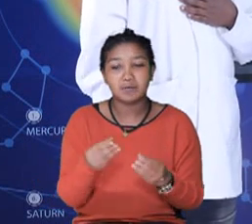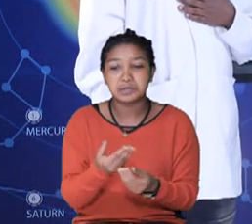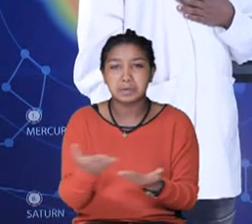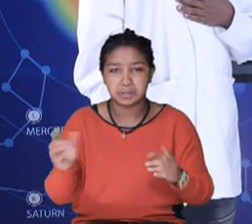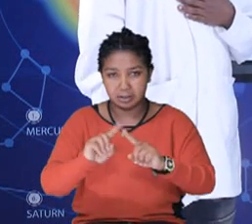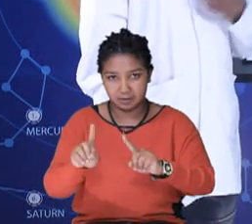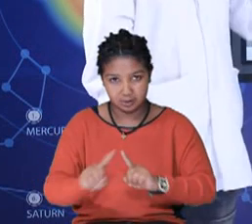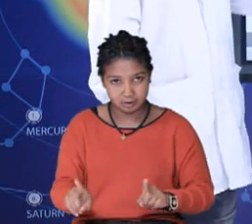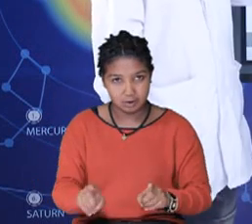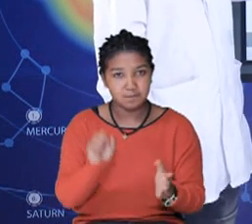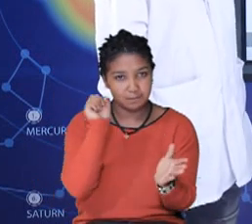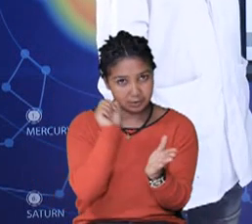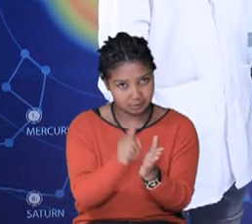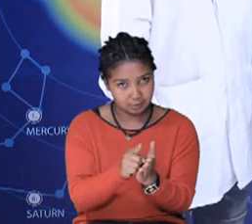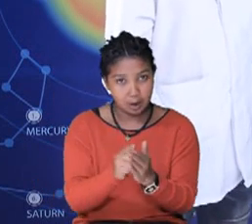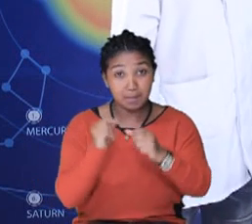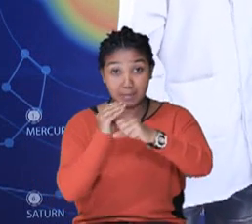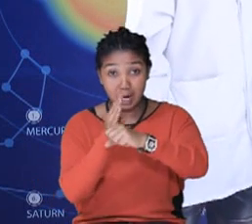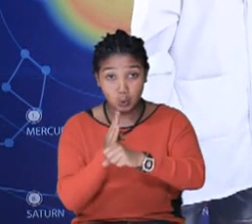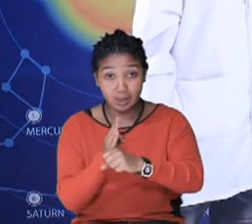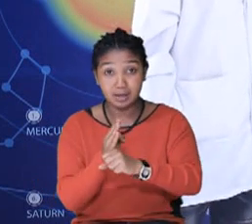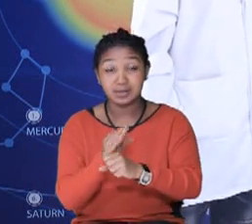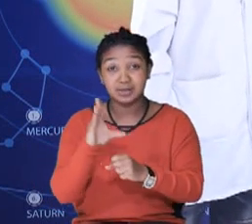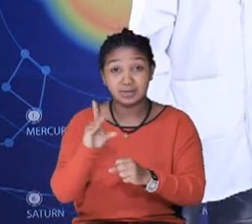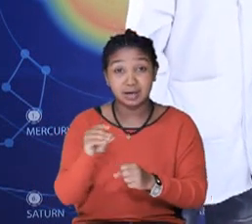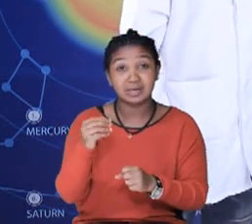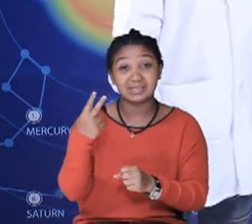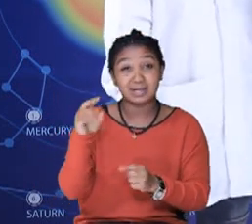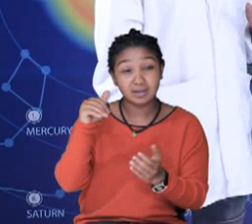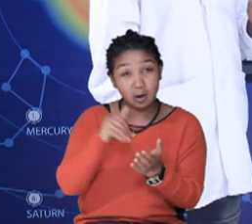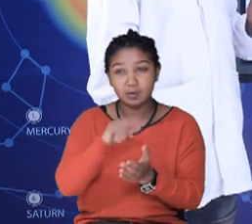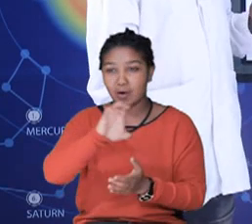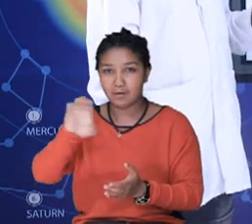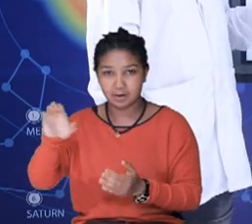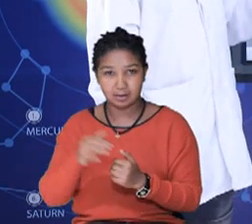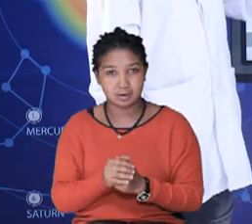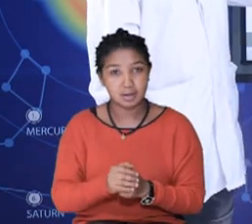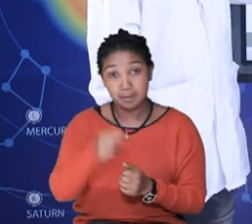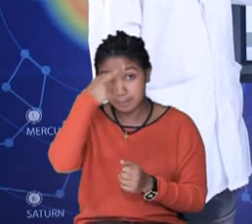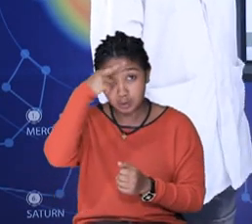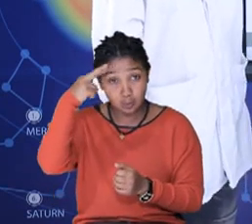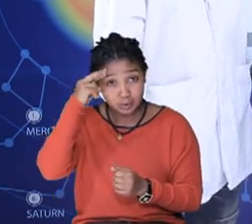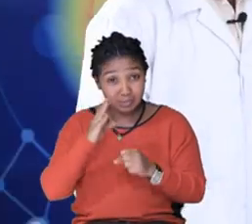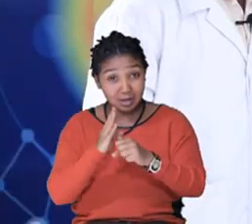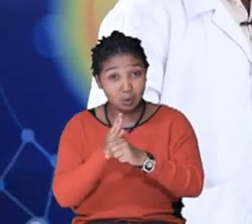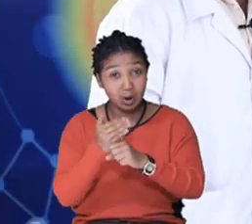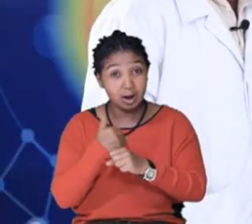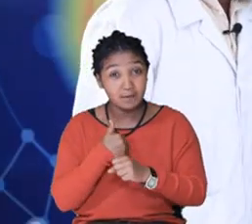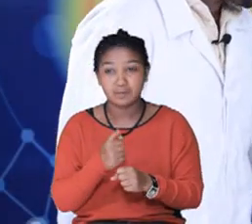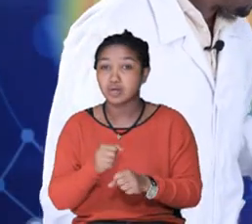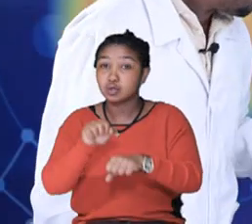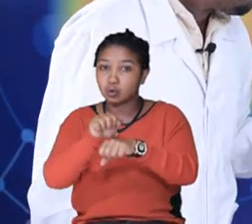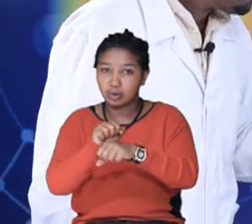substance. For example, mercury density have 13,600 because mercury is take a